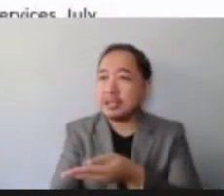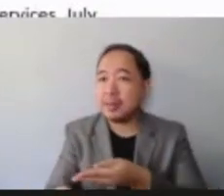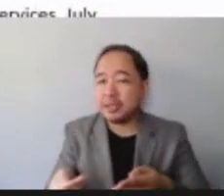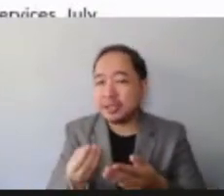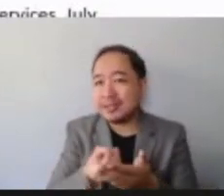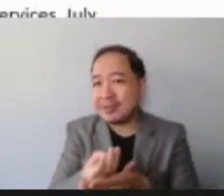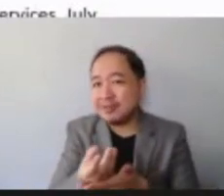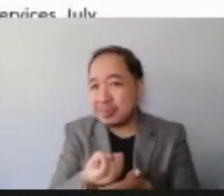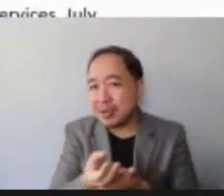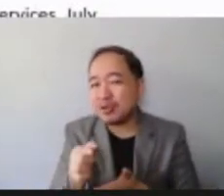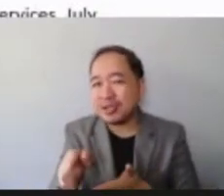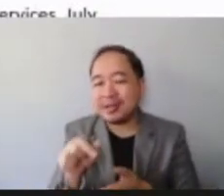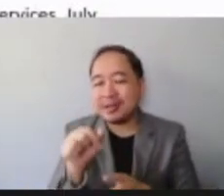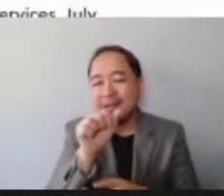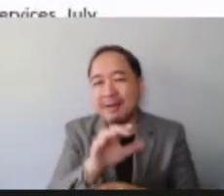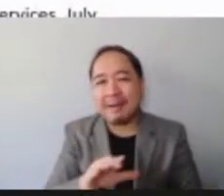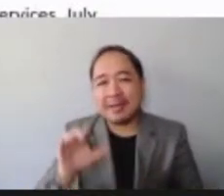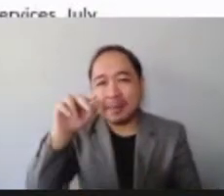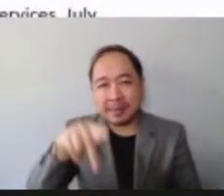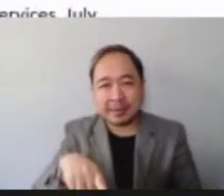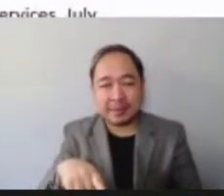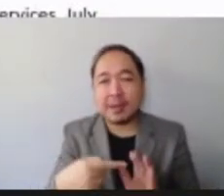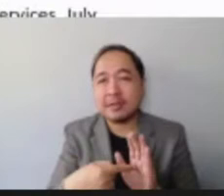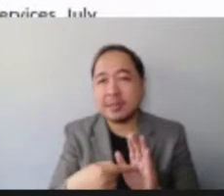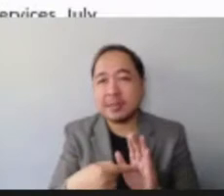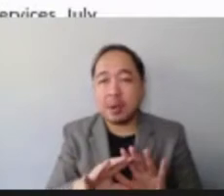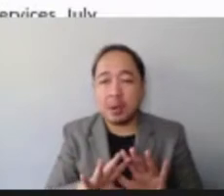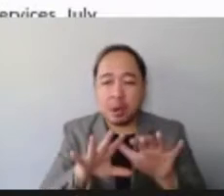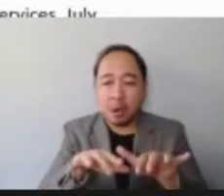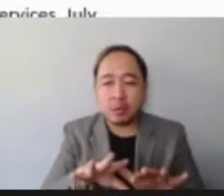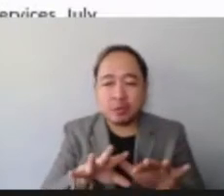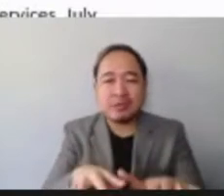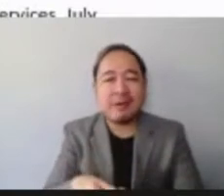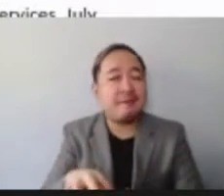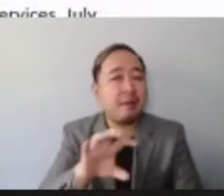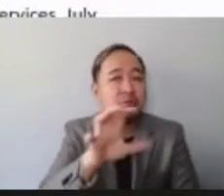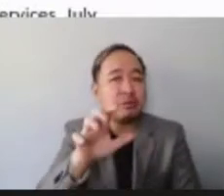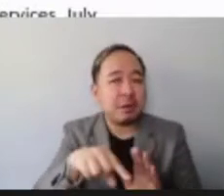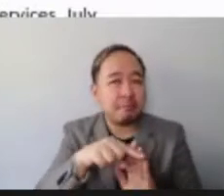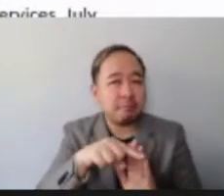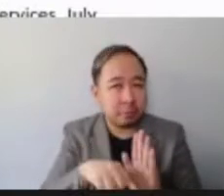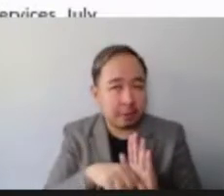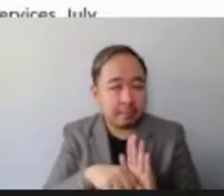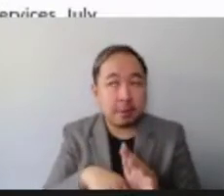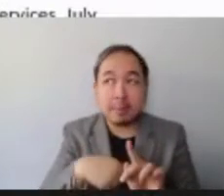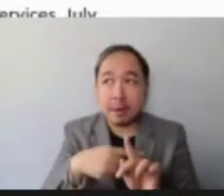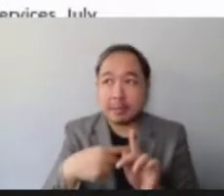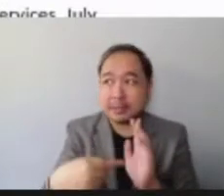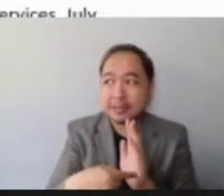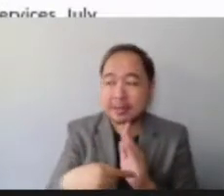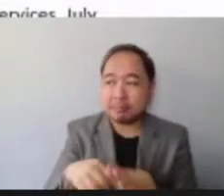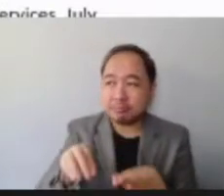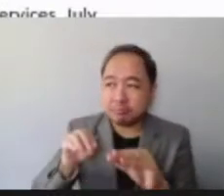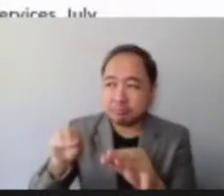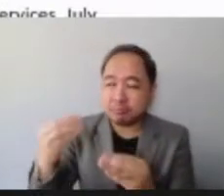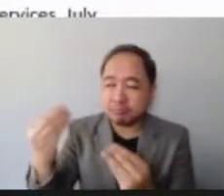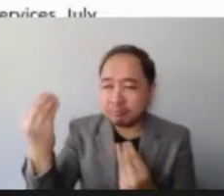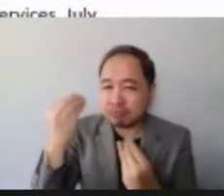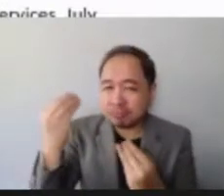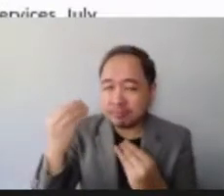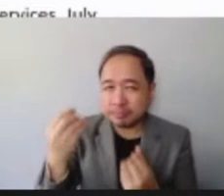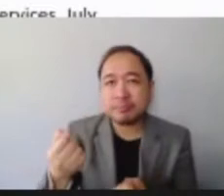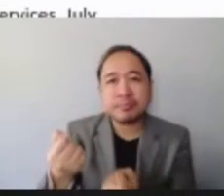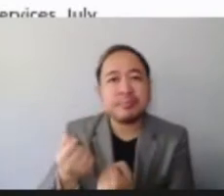regional ocean Decay program and the Asia Pacific day for the ocean the technical cooperation which we provide as a direct assistance to